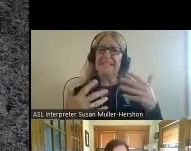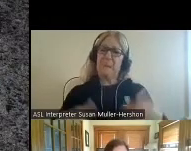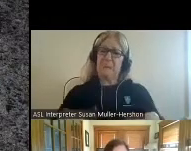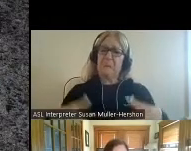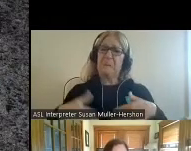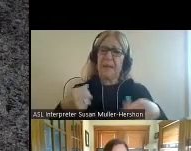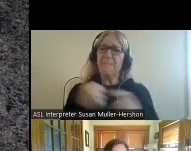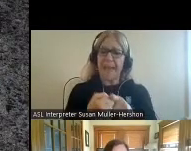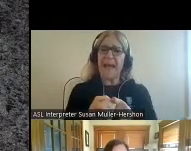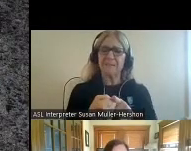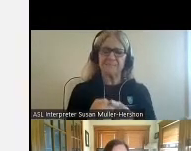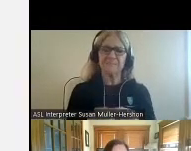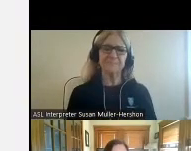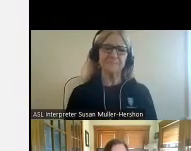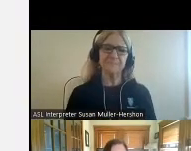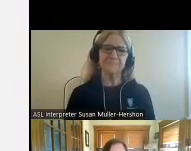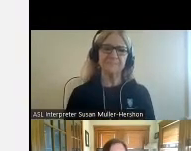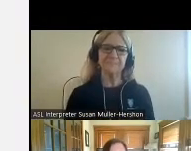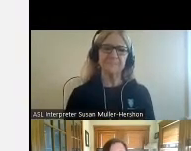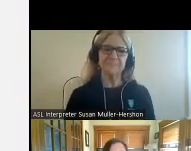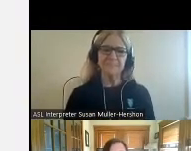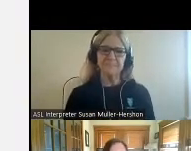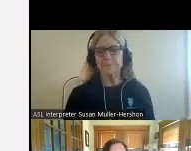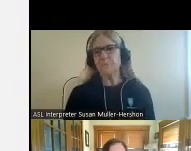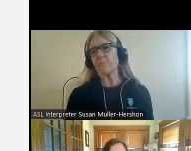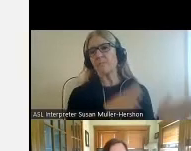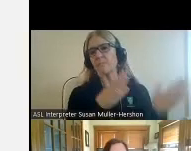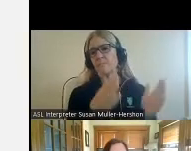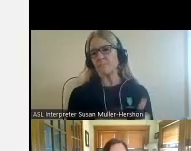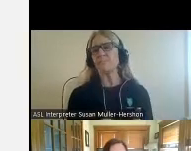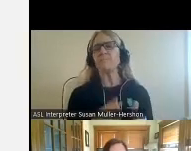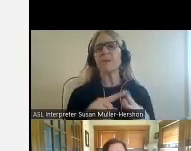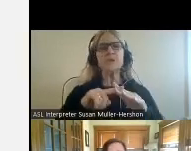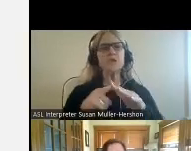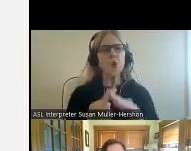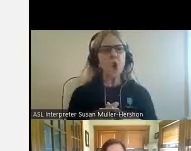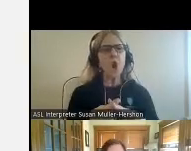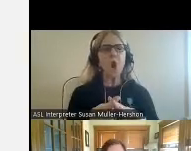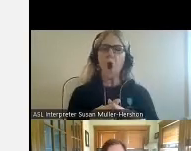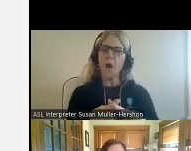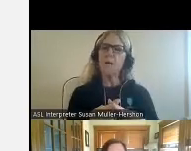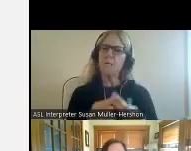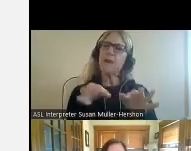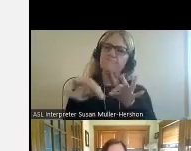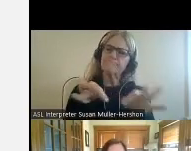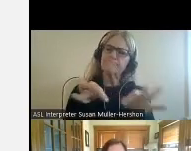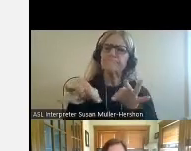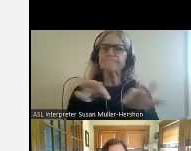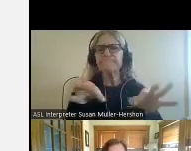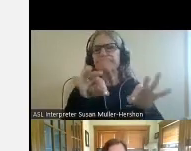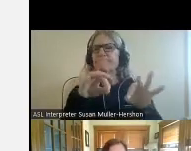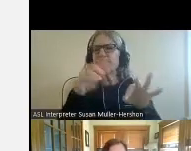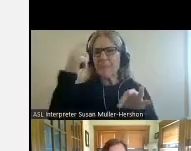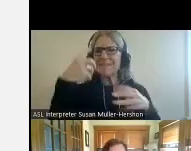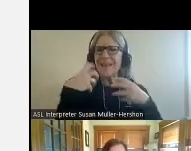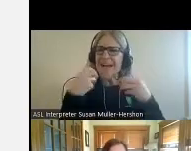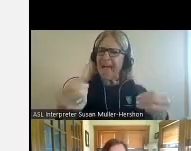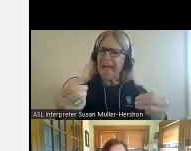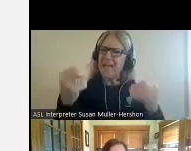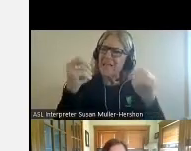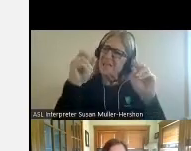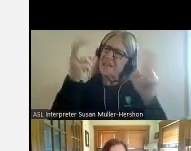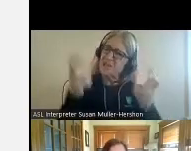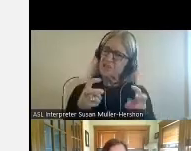itself. Okay. So I wanted to start by really highlighting the prevalence of mental health conditions